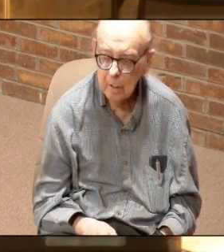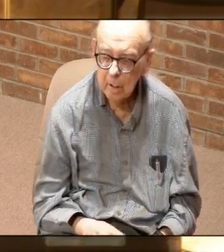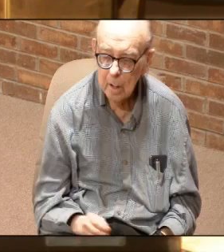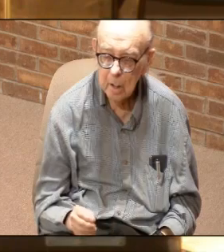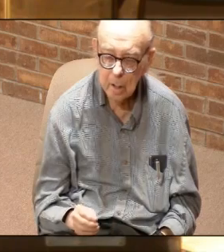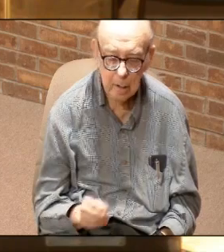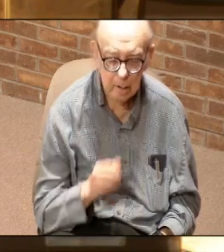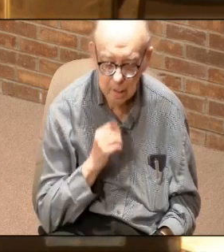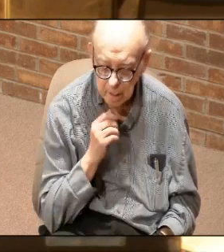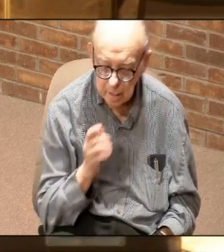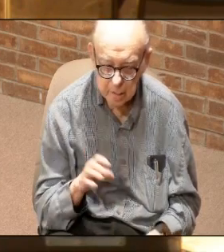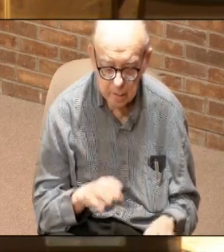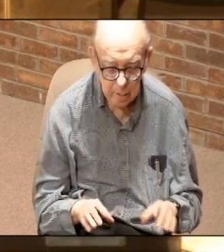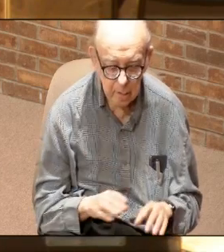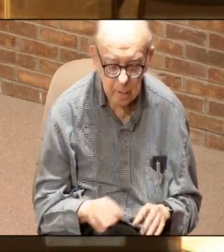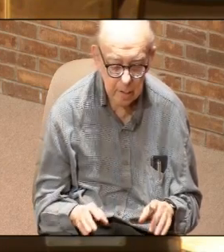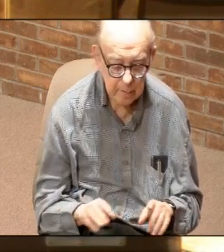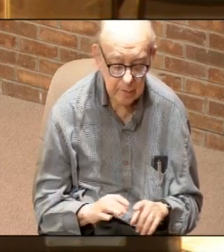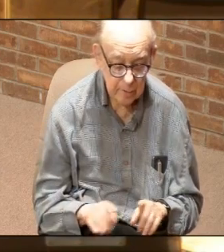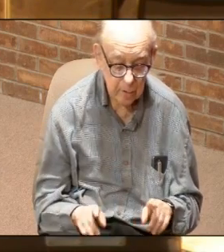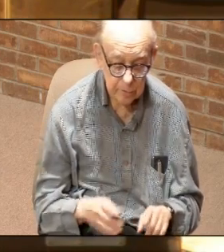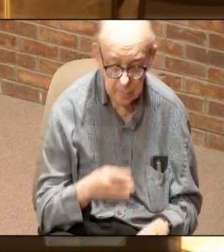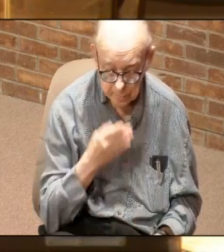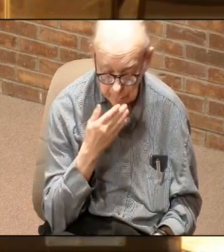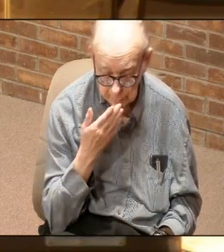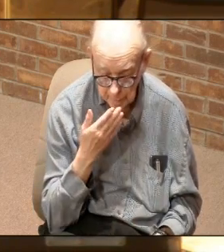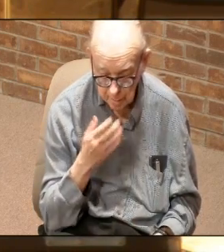And it isn't just the actions, it's the smell.